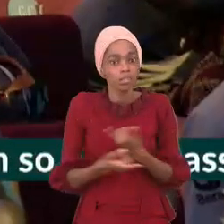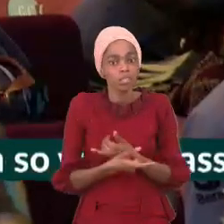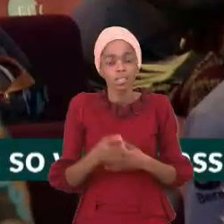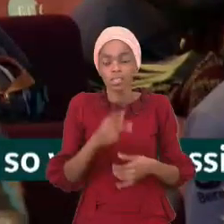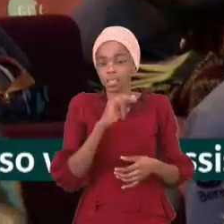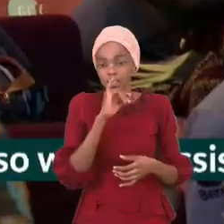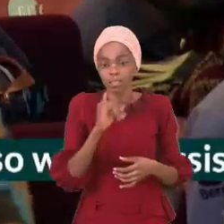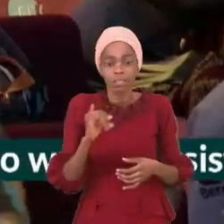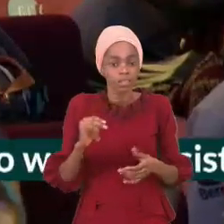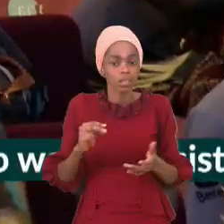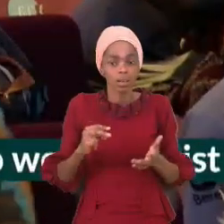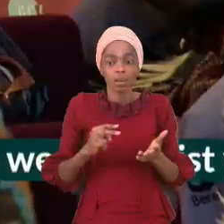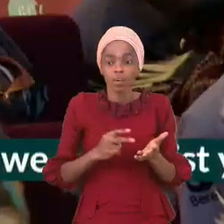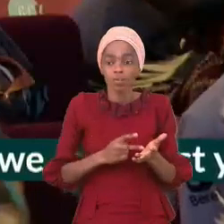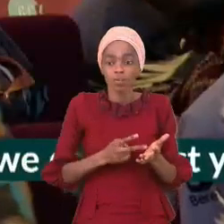Counselors, hurry up,